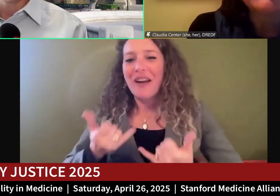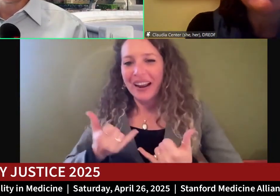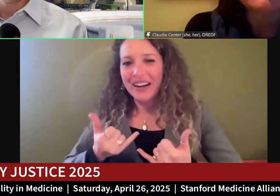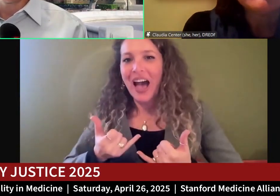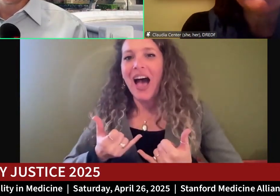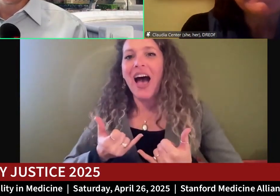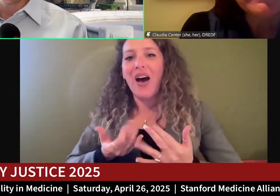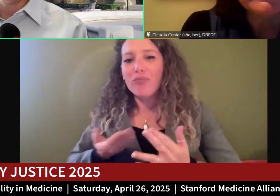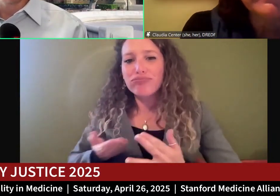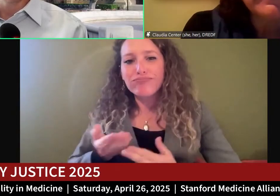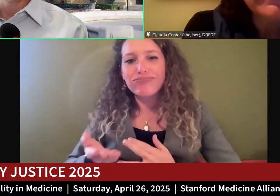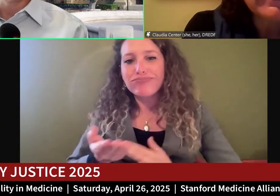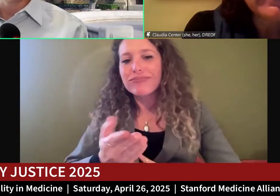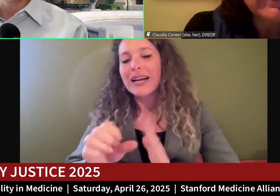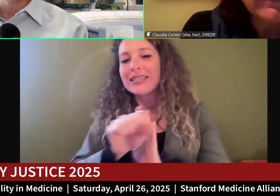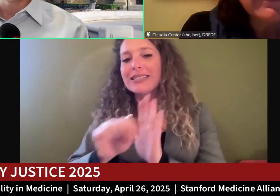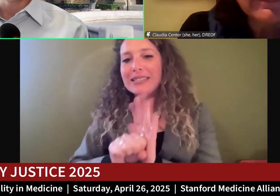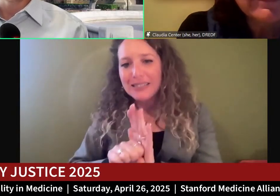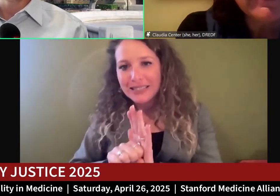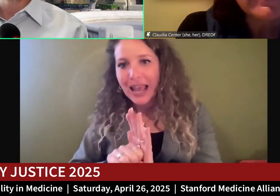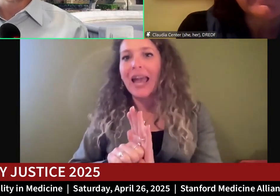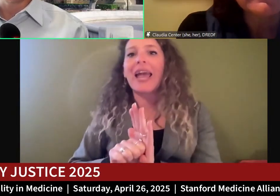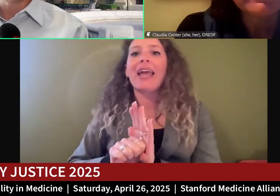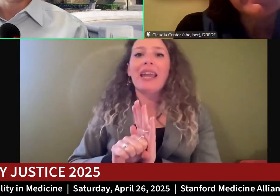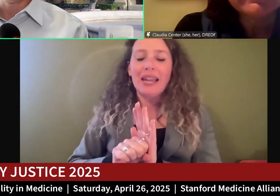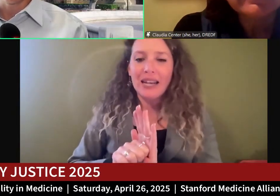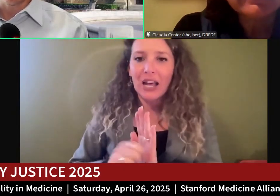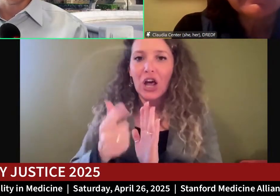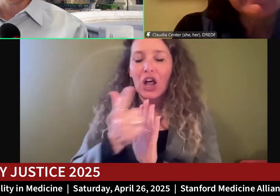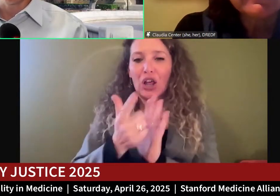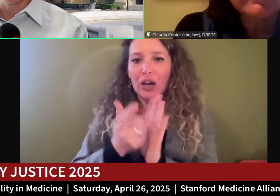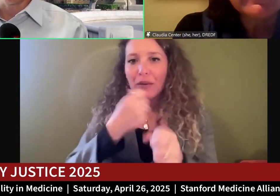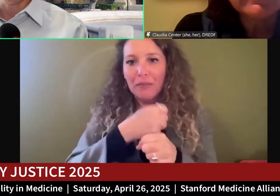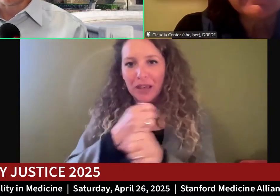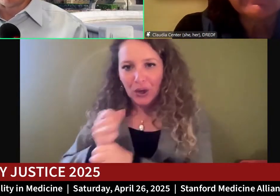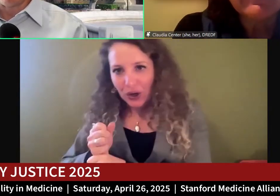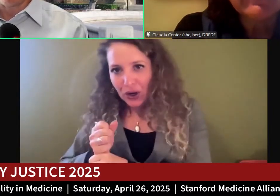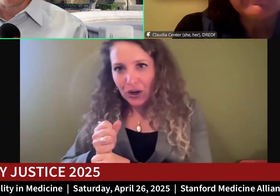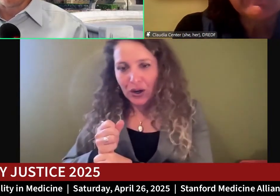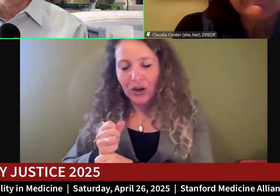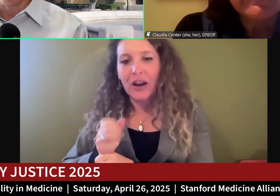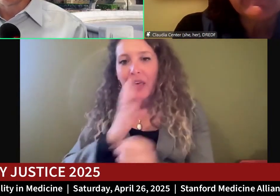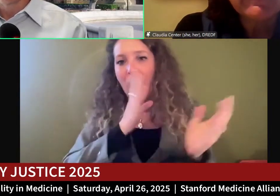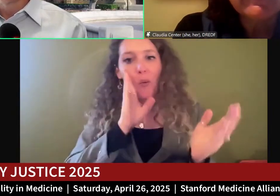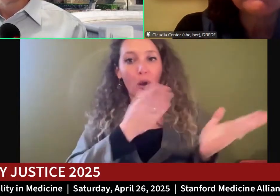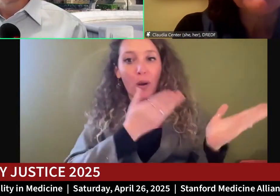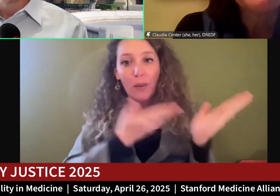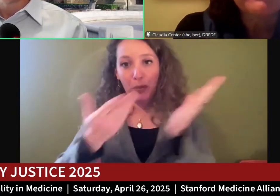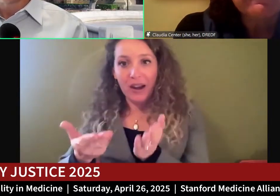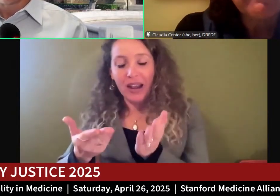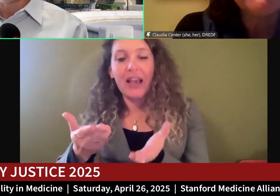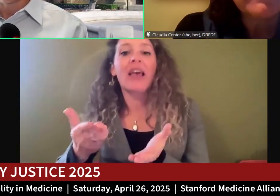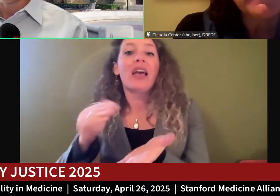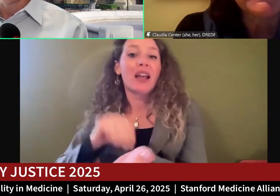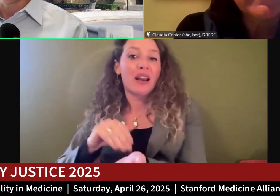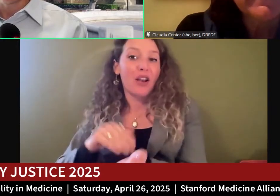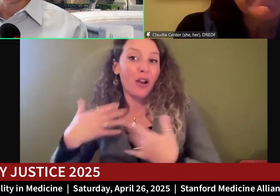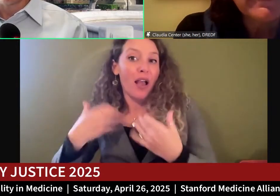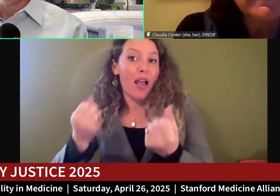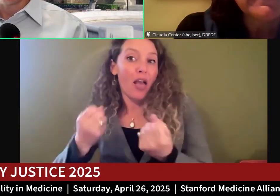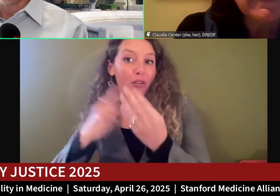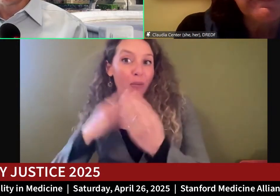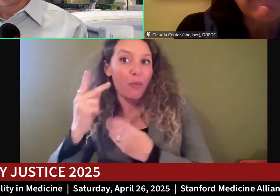state legislature that would bring physician health programs to California as like